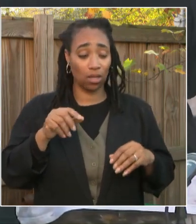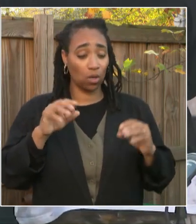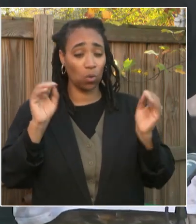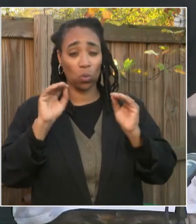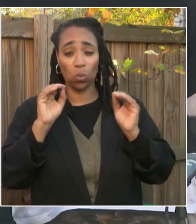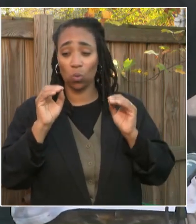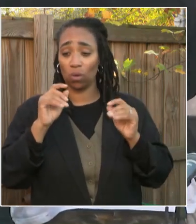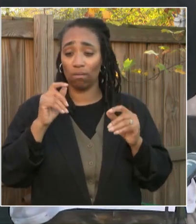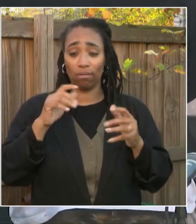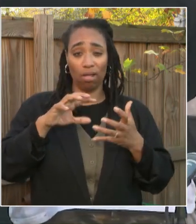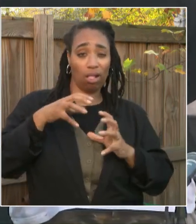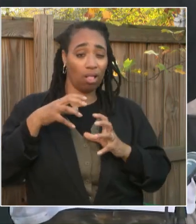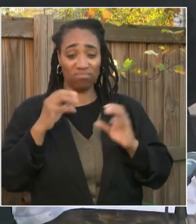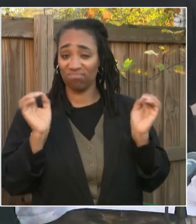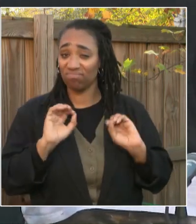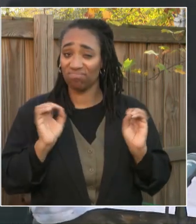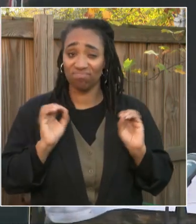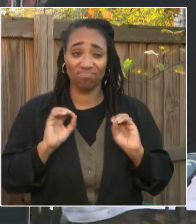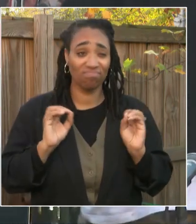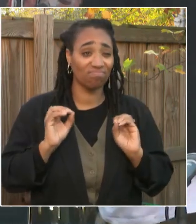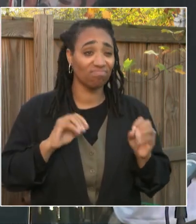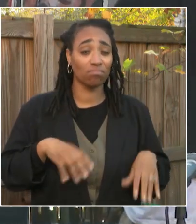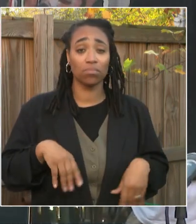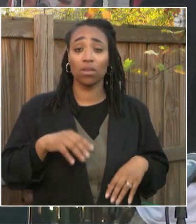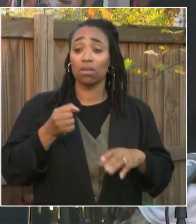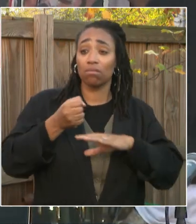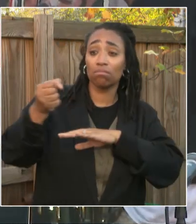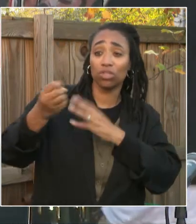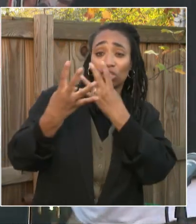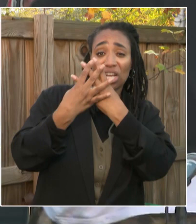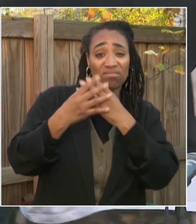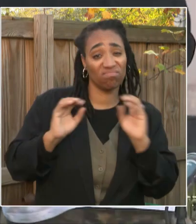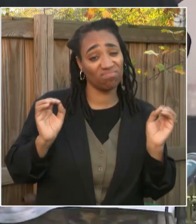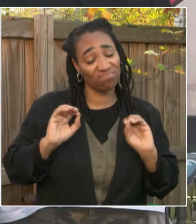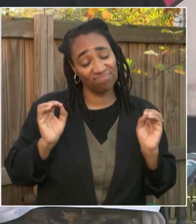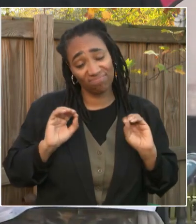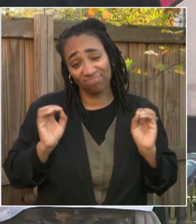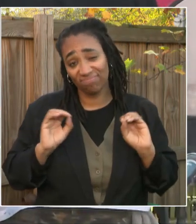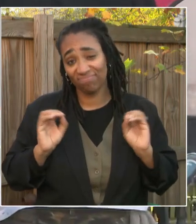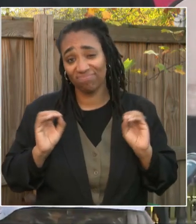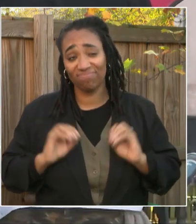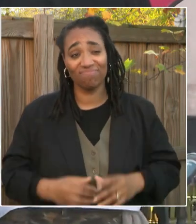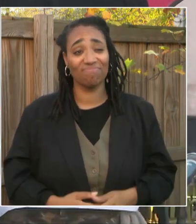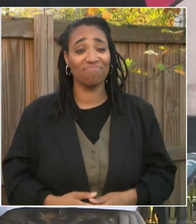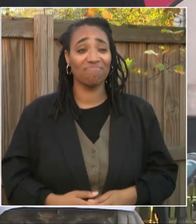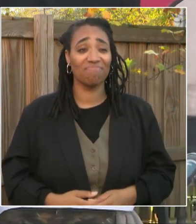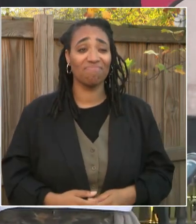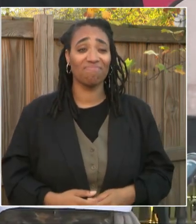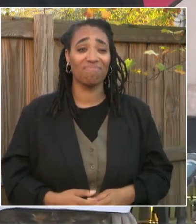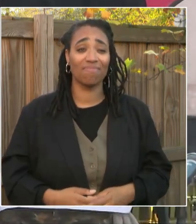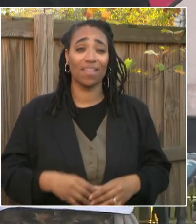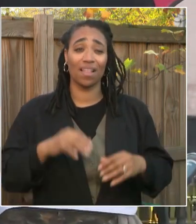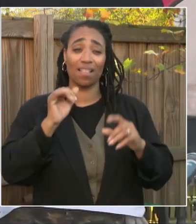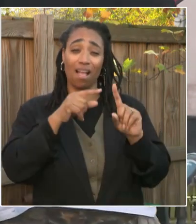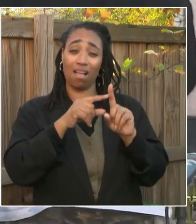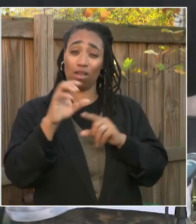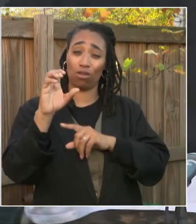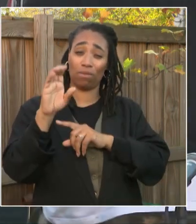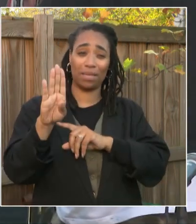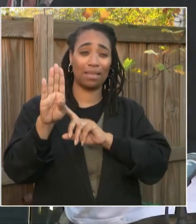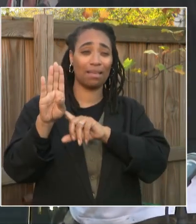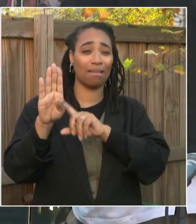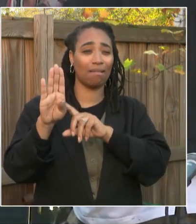boy, I don't know if you're going to be here today or gone tomorrow. But he always talked to me. Chucky Thompson, God bless the